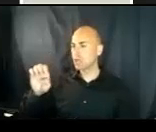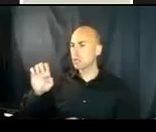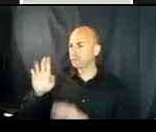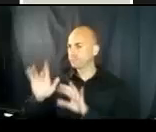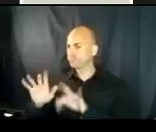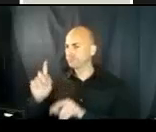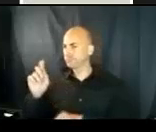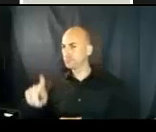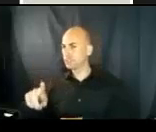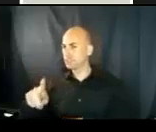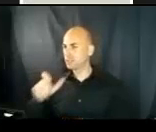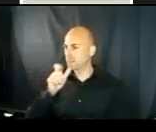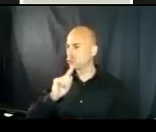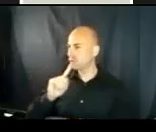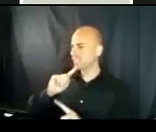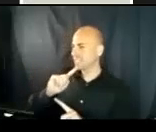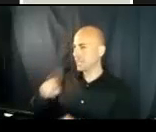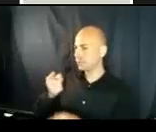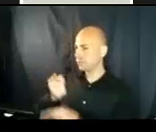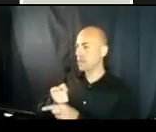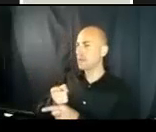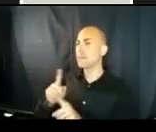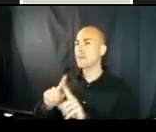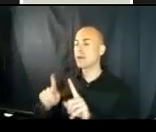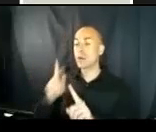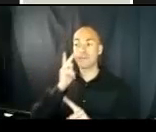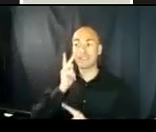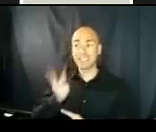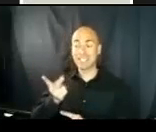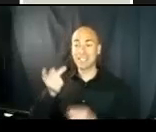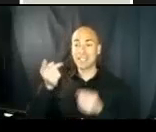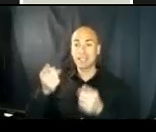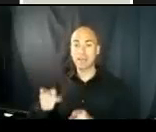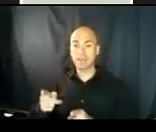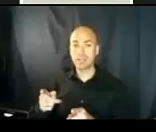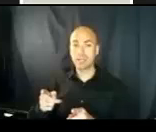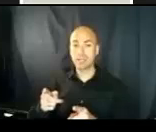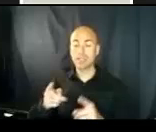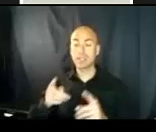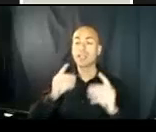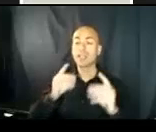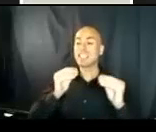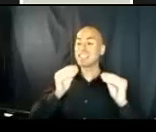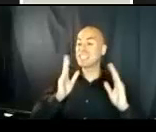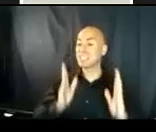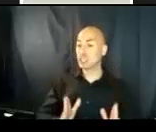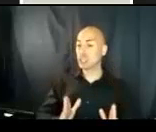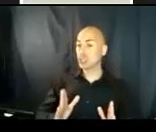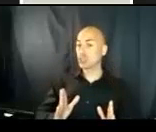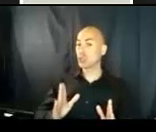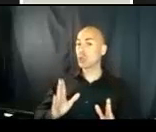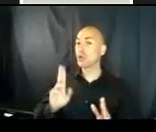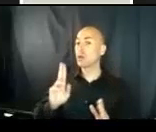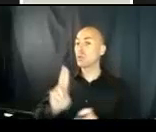seen happened, I've seen teachers add a student of the week sometimes in